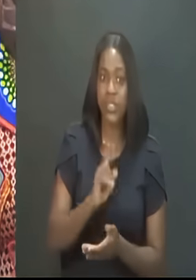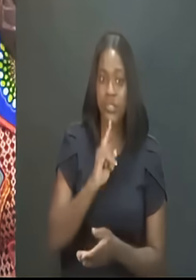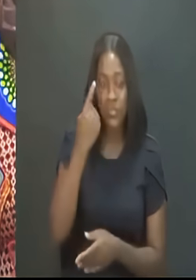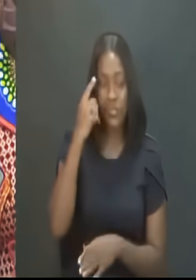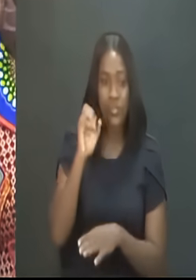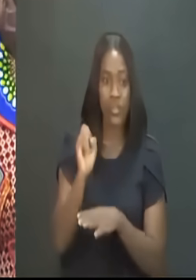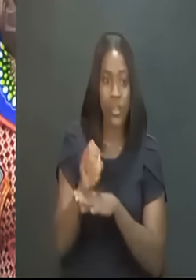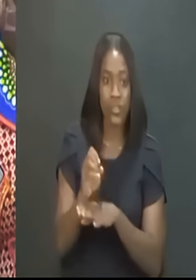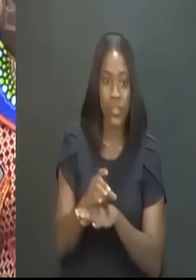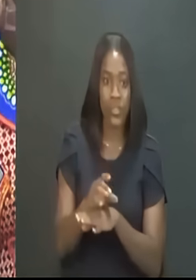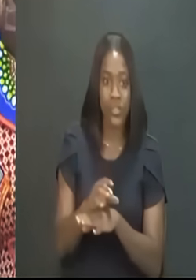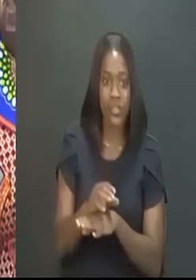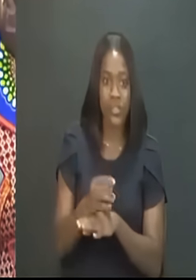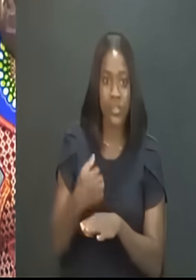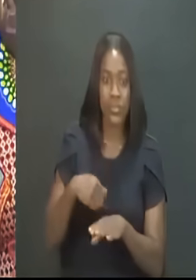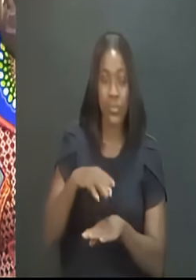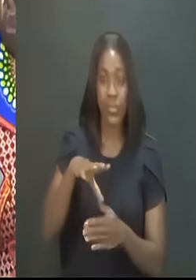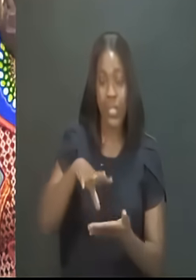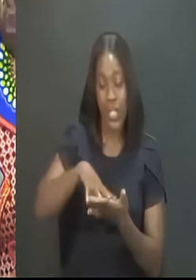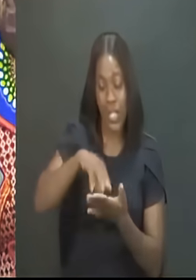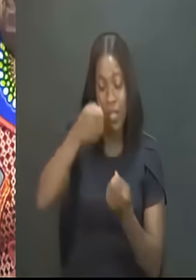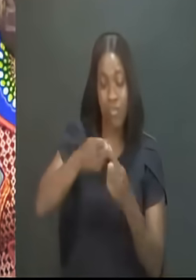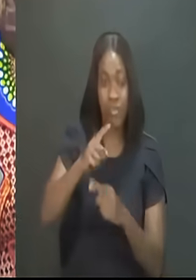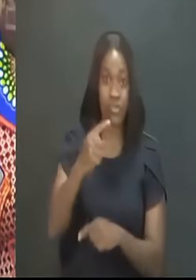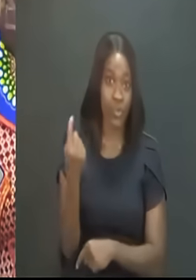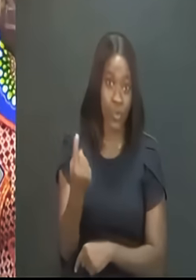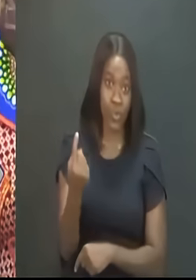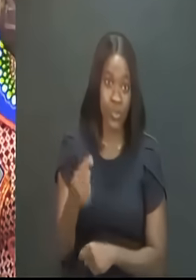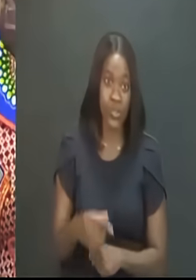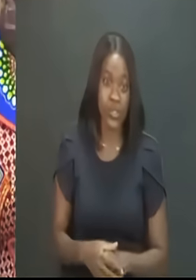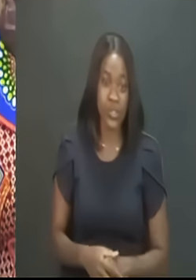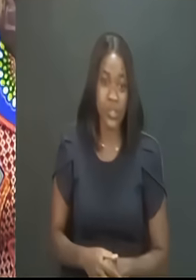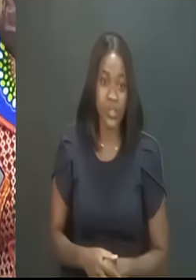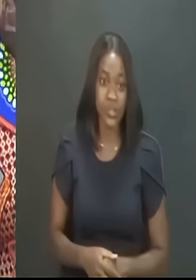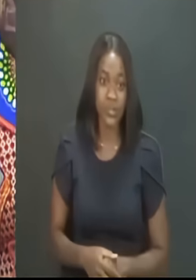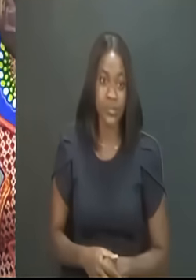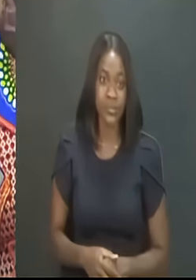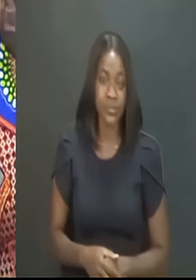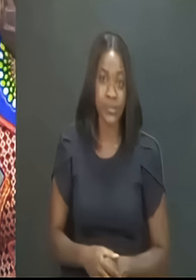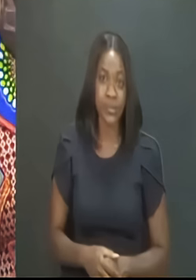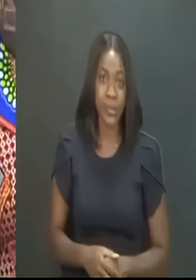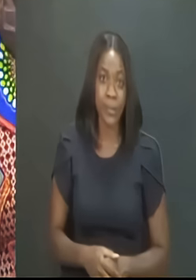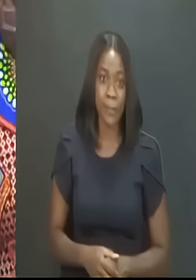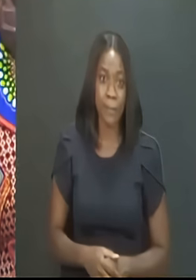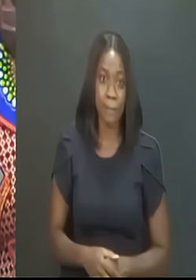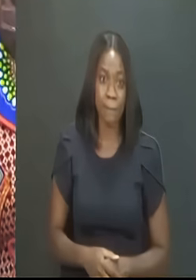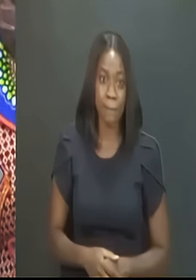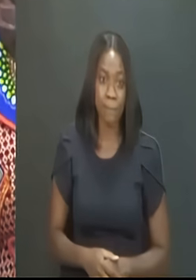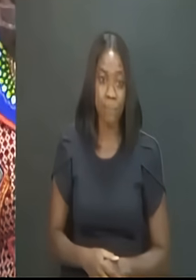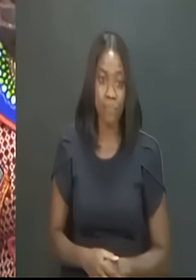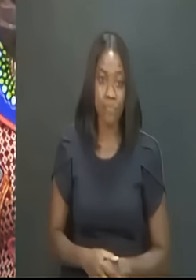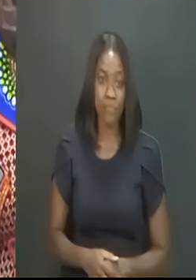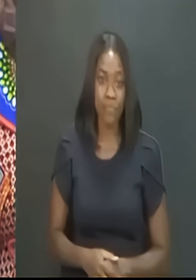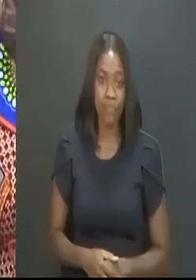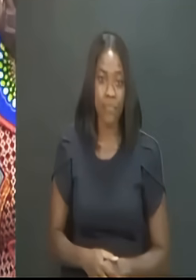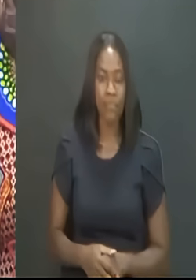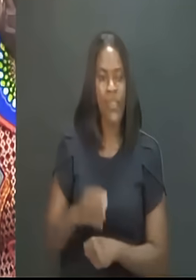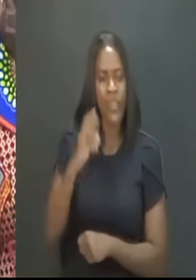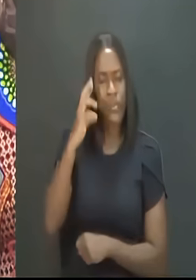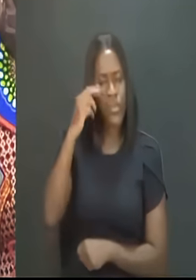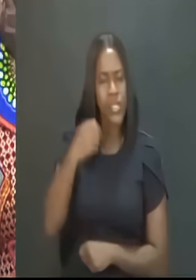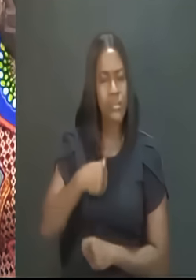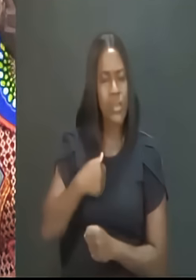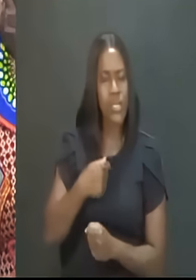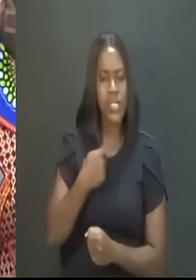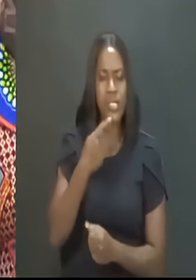your feet. Mr. Speaker, the mainstay of my submission really is the fact that this